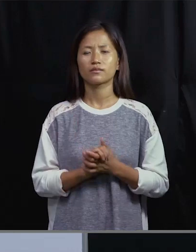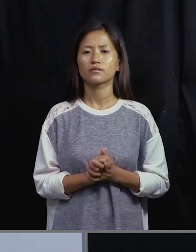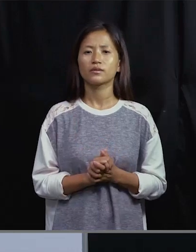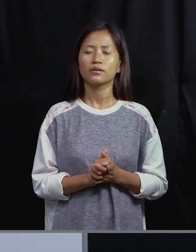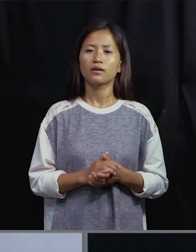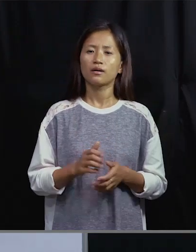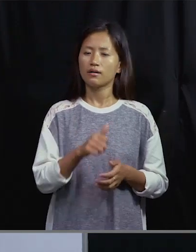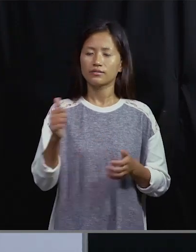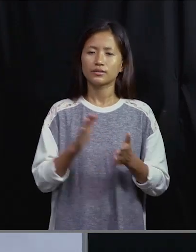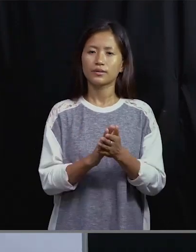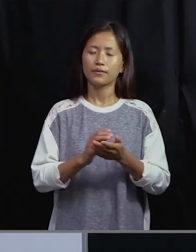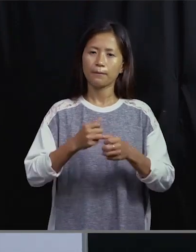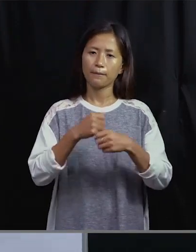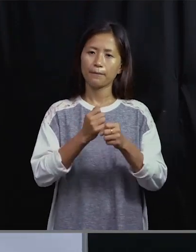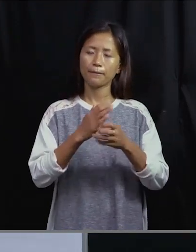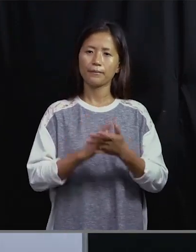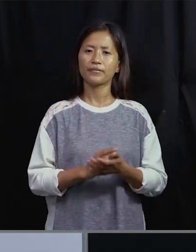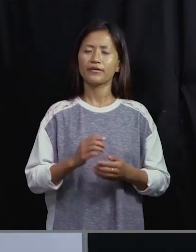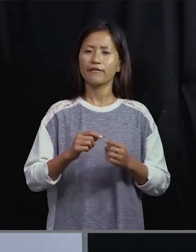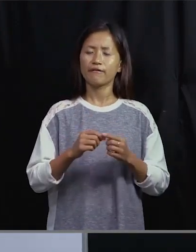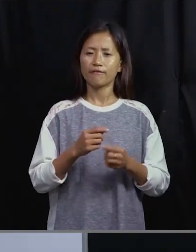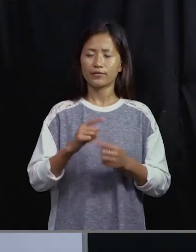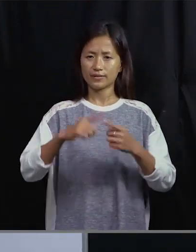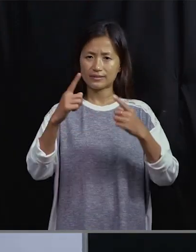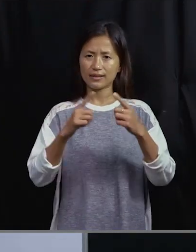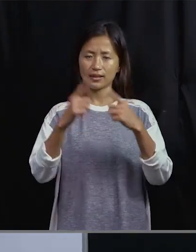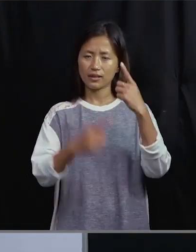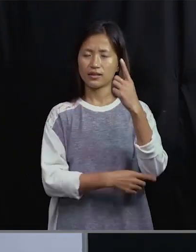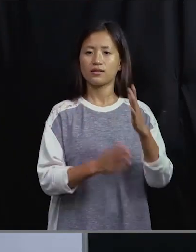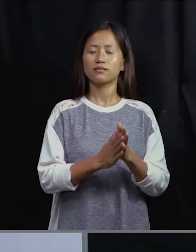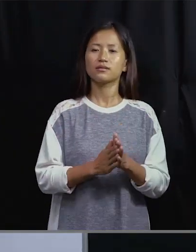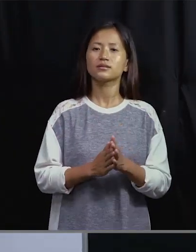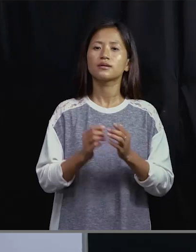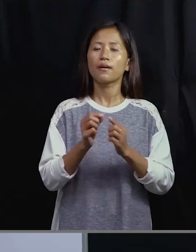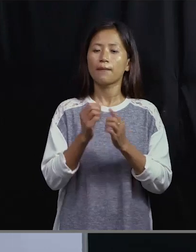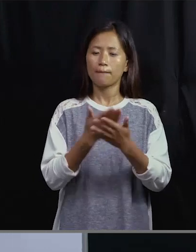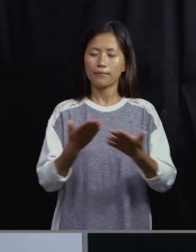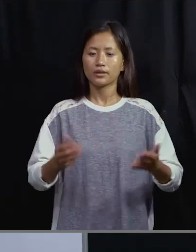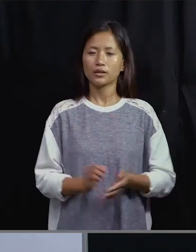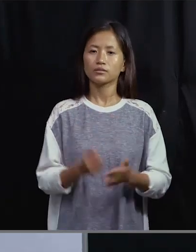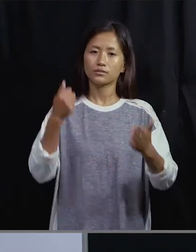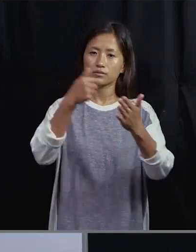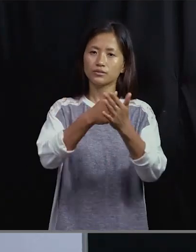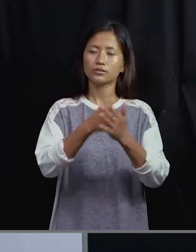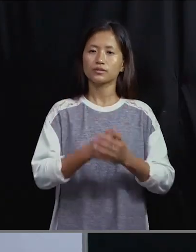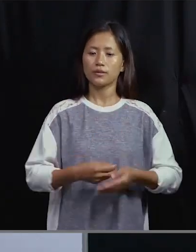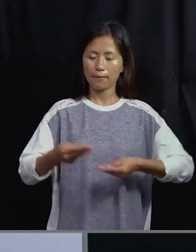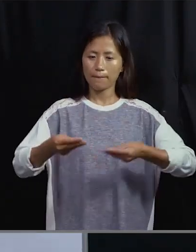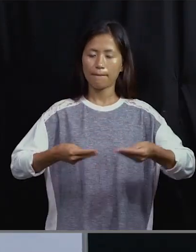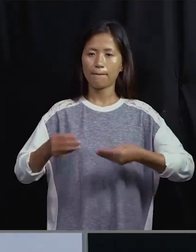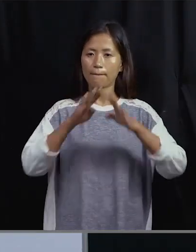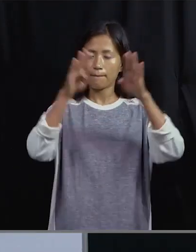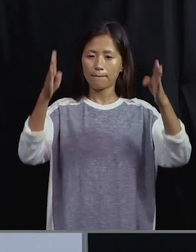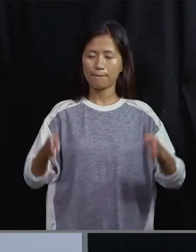manufacturing the goods, the final product has to reach the consumption level, isn't it? That is the market.